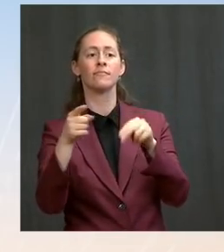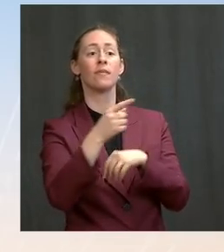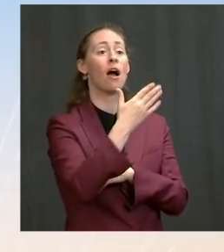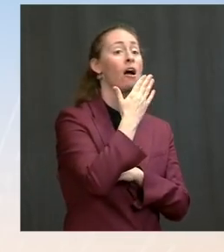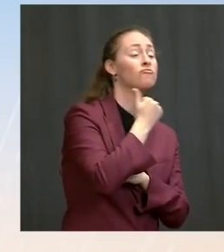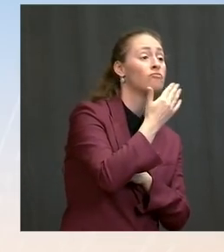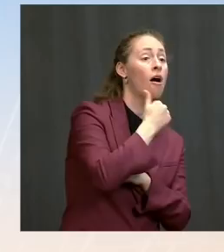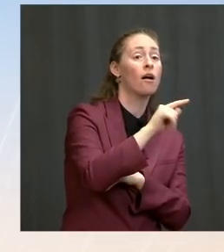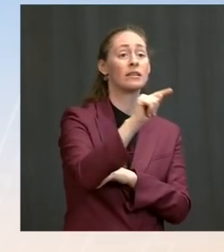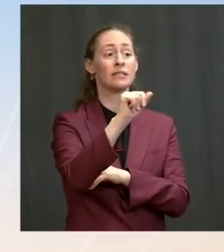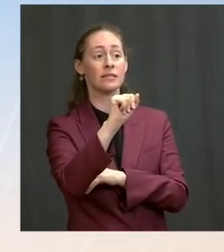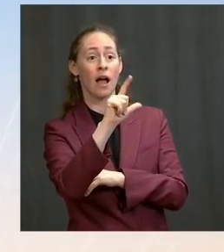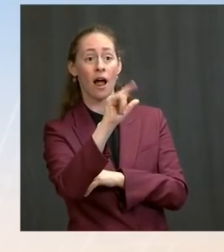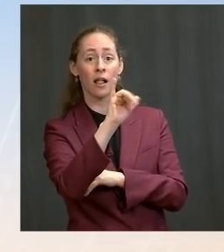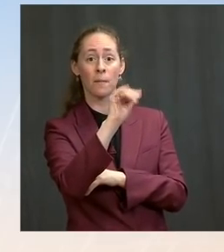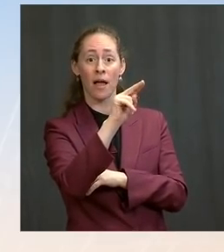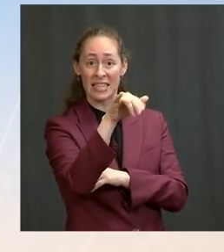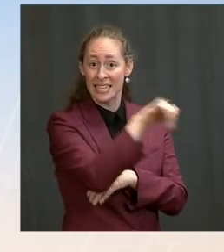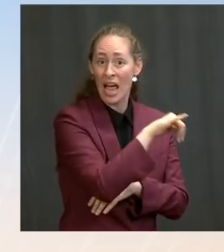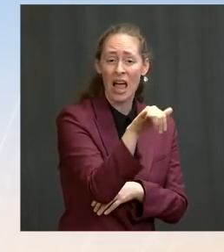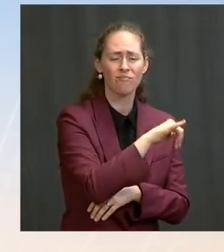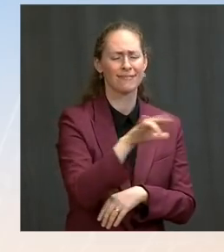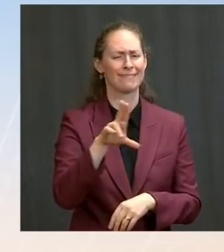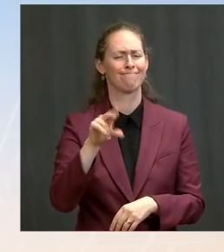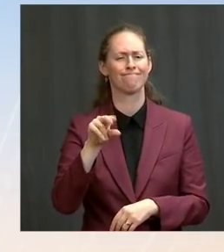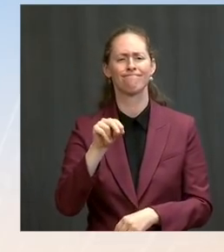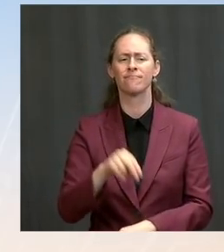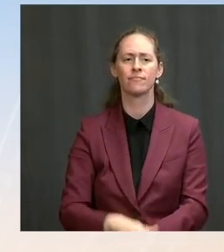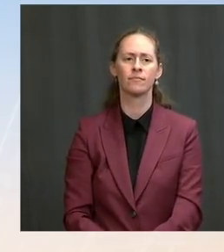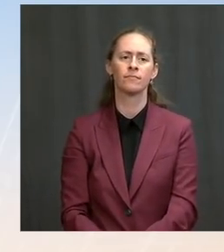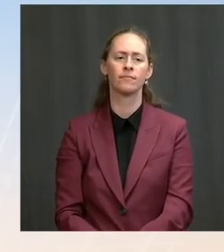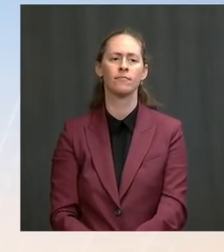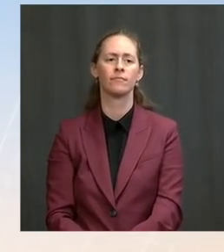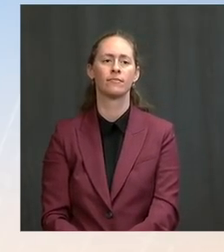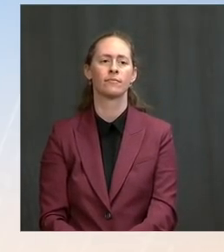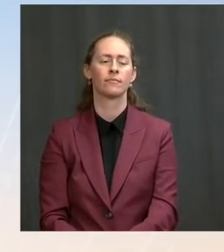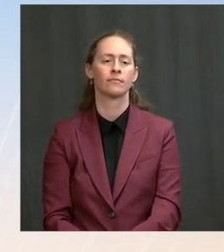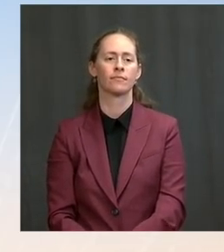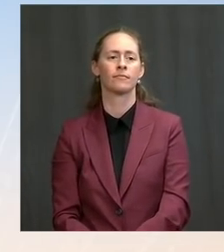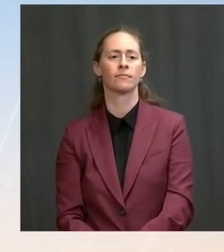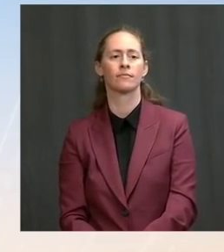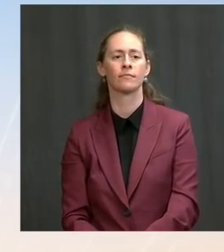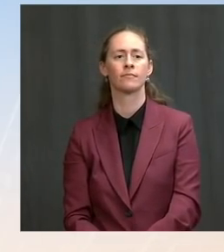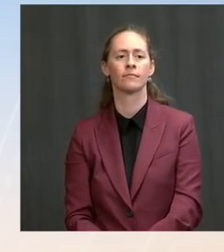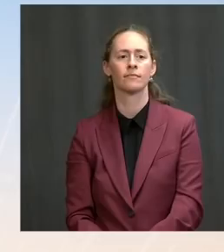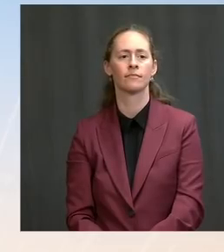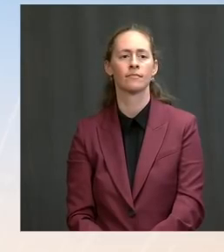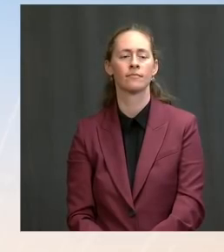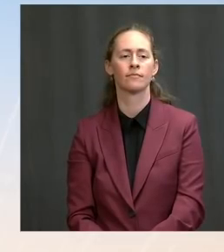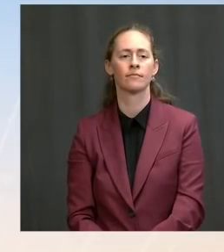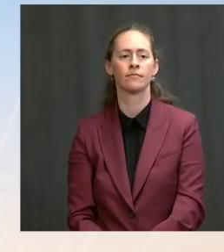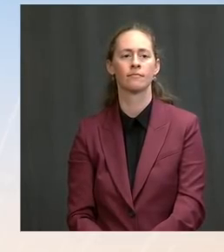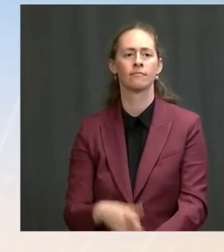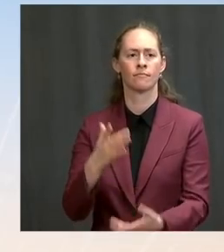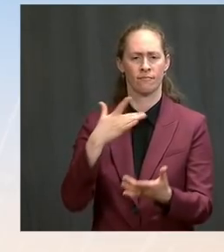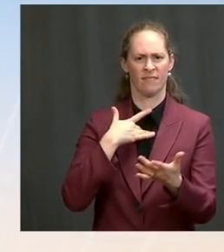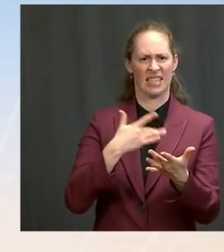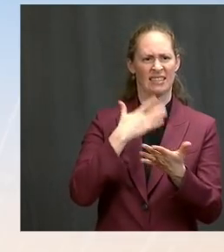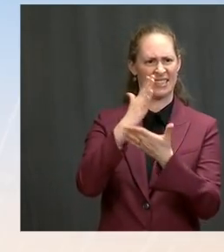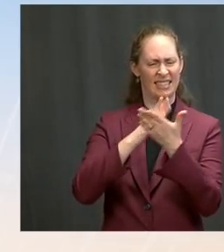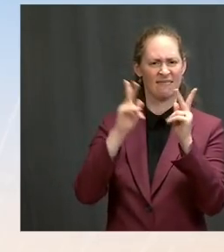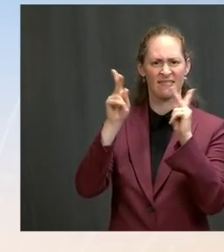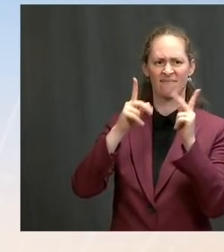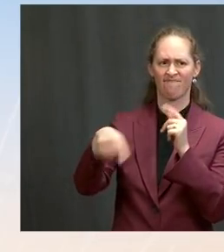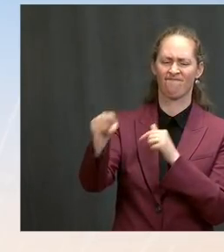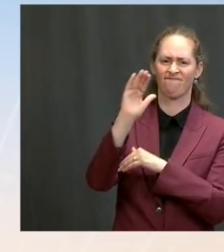that you think Republicans wanted to defund the police because they did not support the American Rescue Plan. Which Republican ever said that